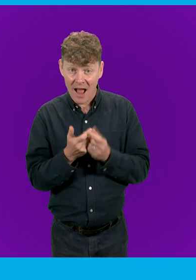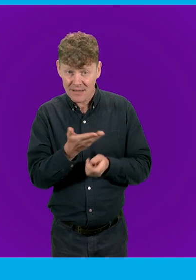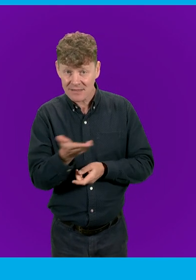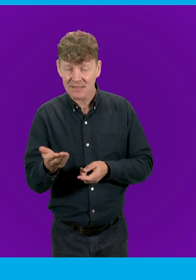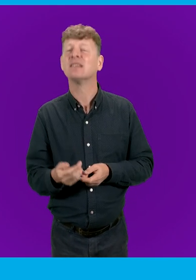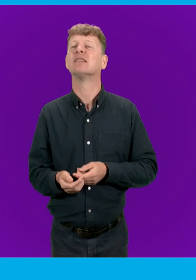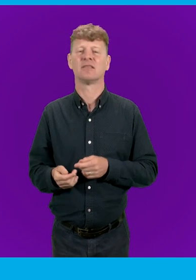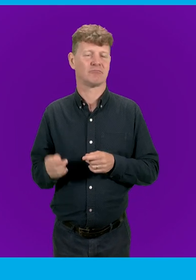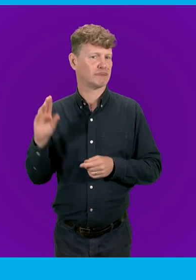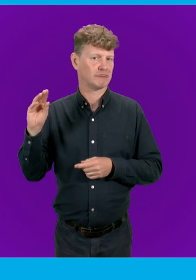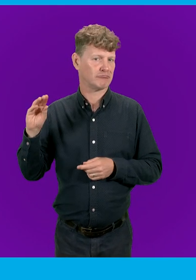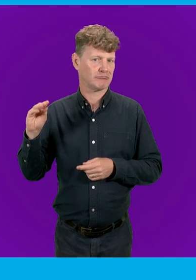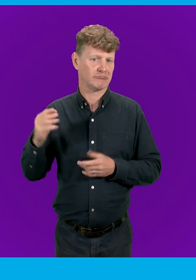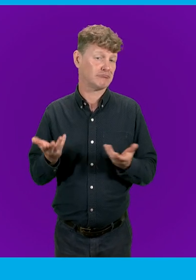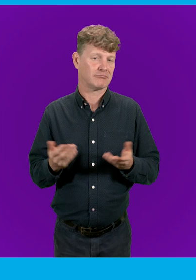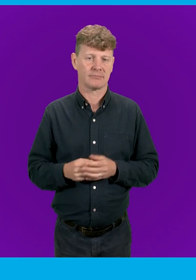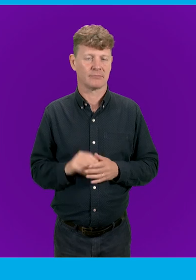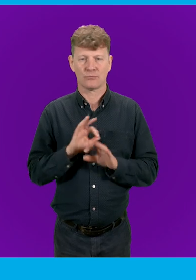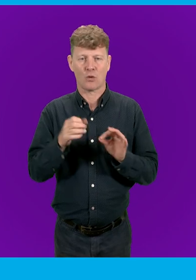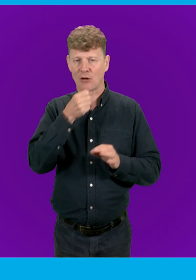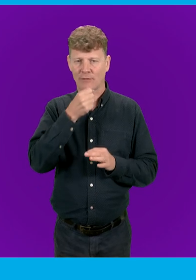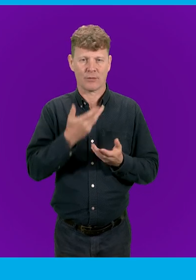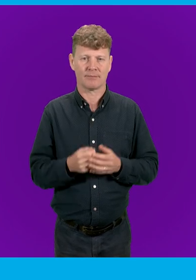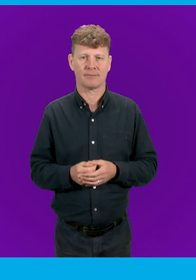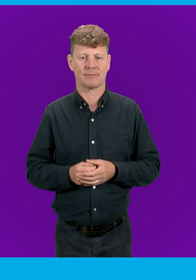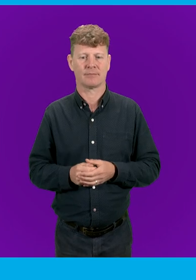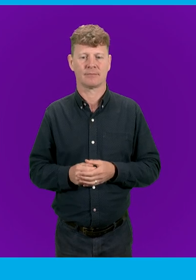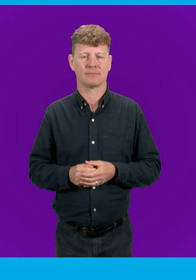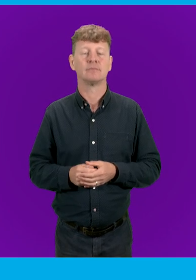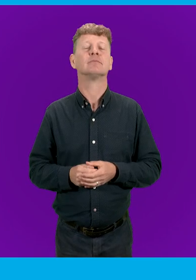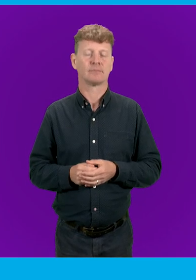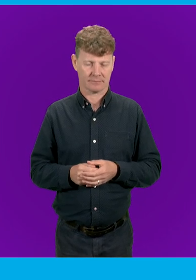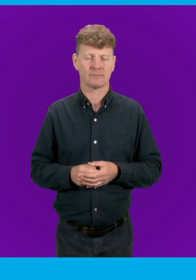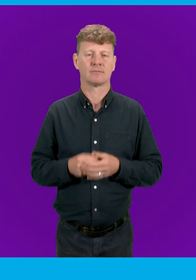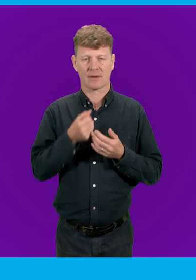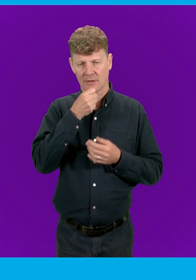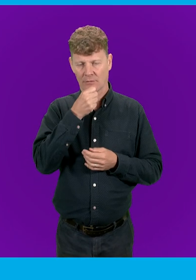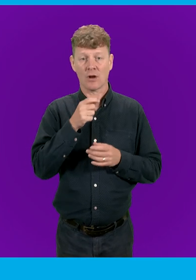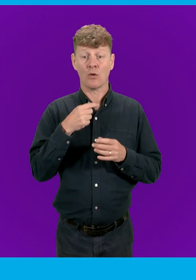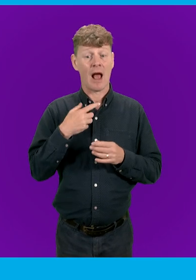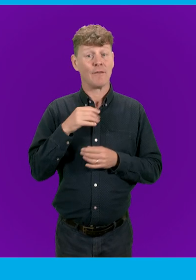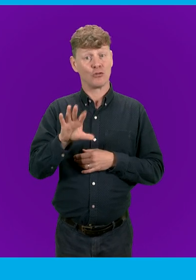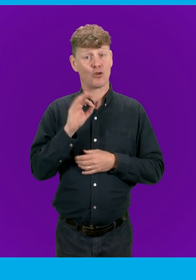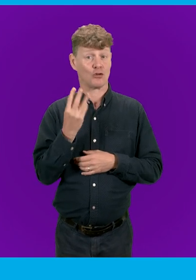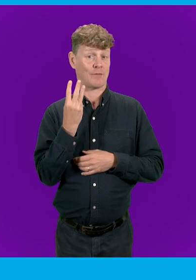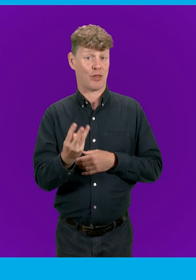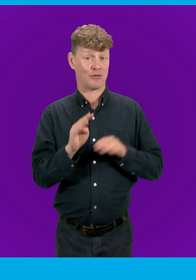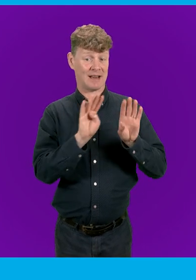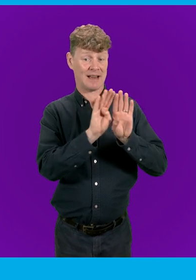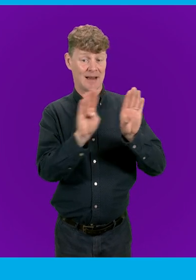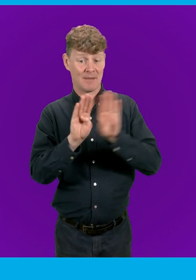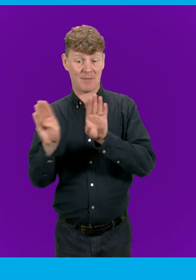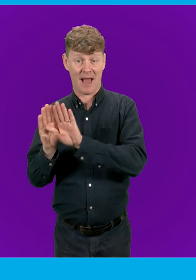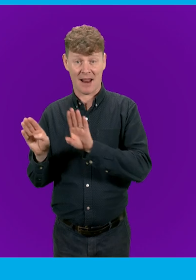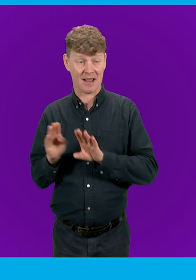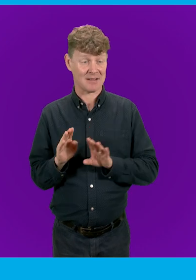I commented to the girls before we came in. They got the choice out of the three panels, and okay. I did make past comment, and you've heard me